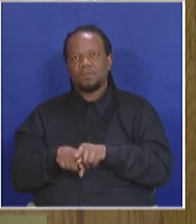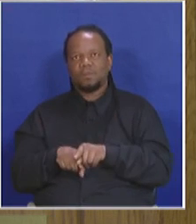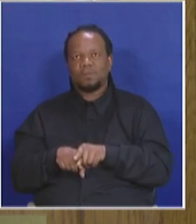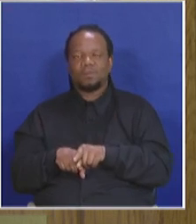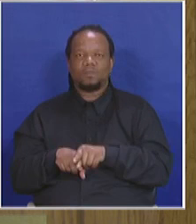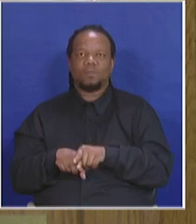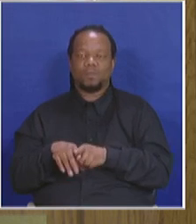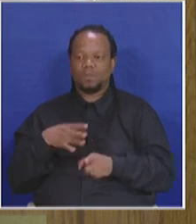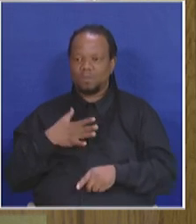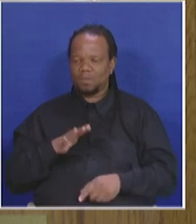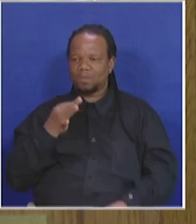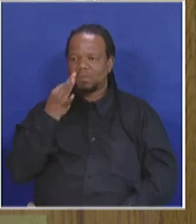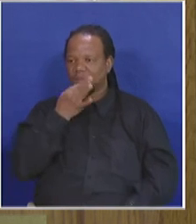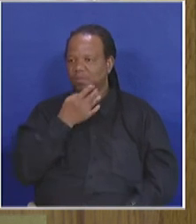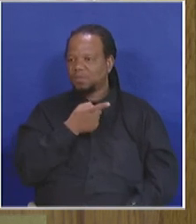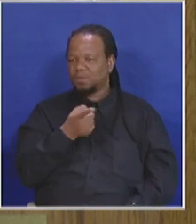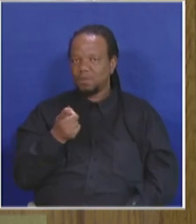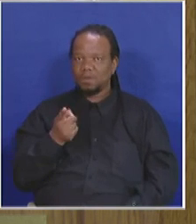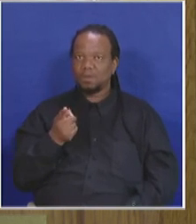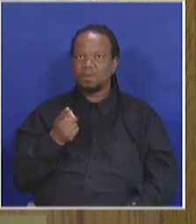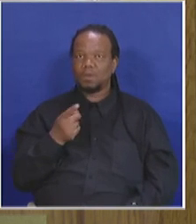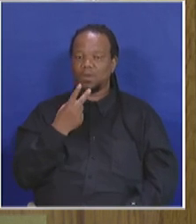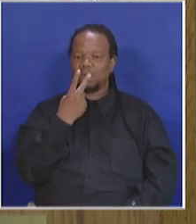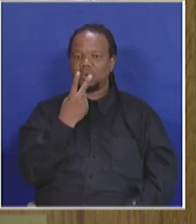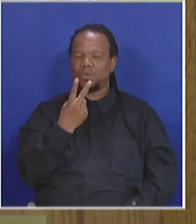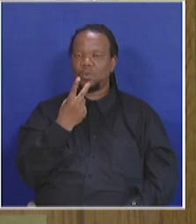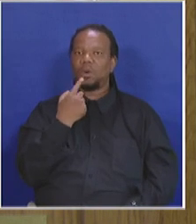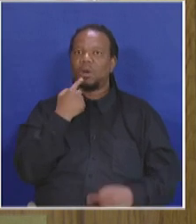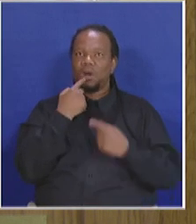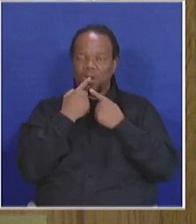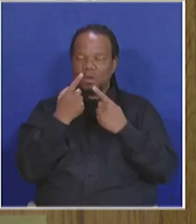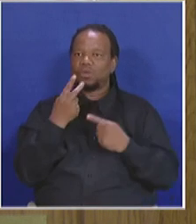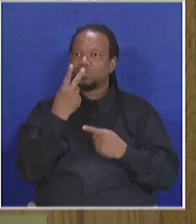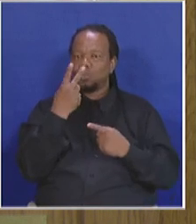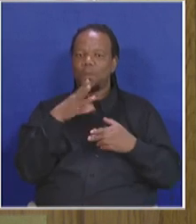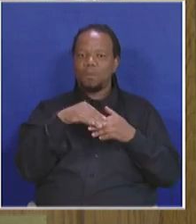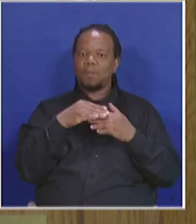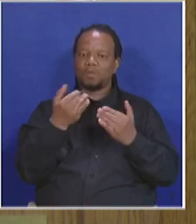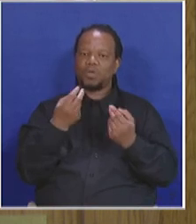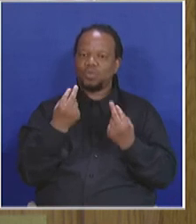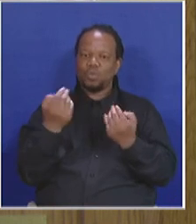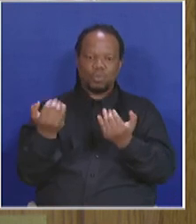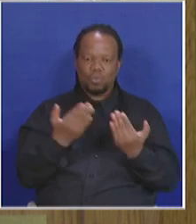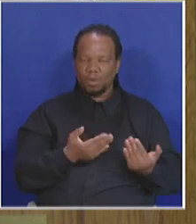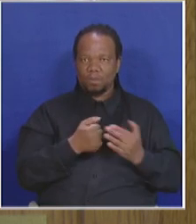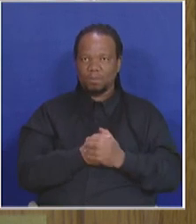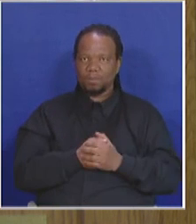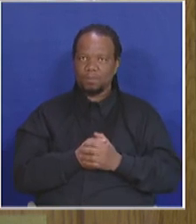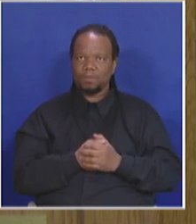that we have two other announcements. We welcomed 2 members. We sadly must say that